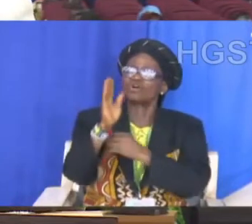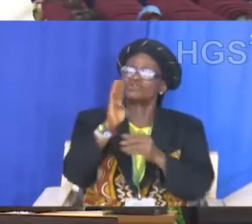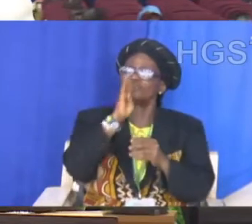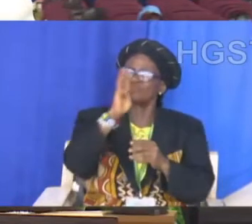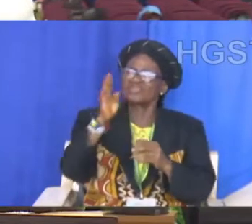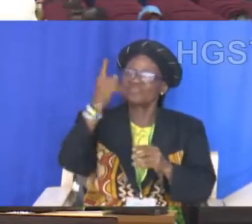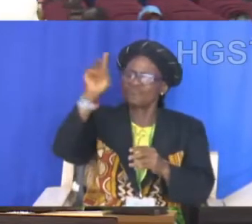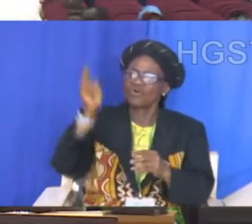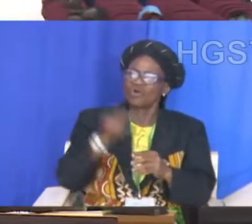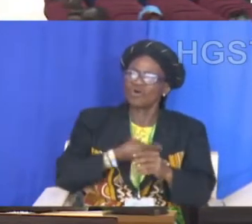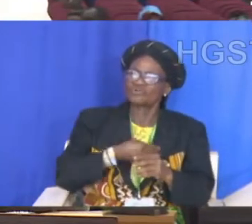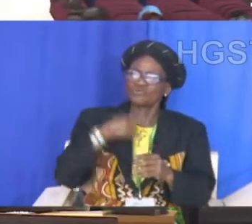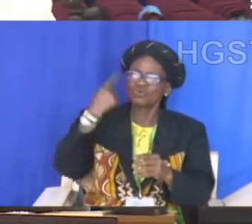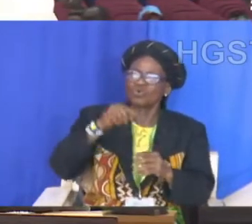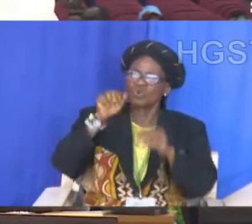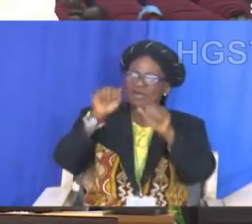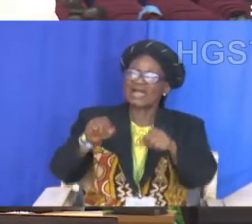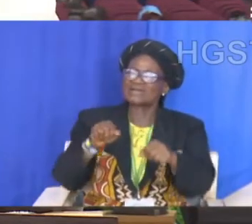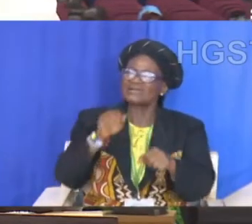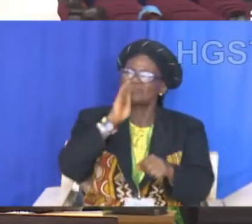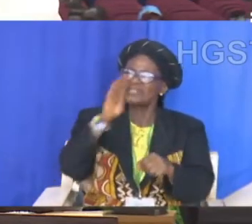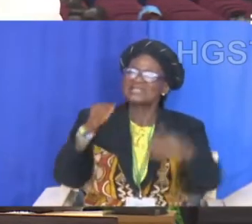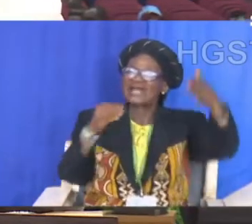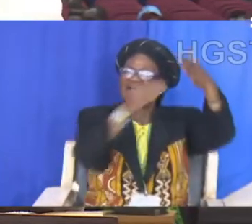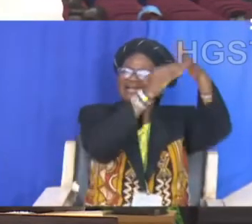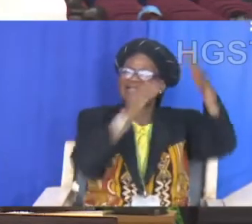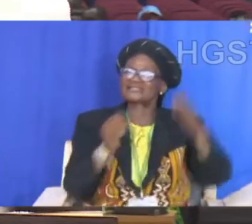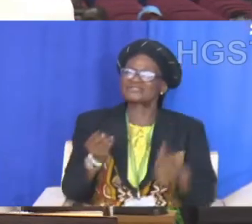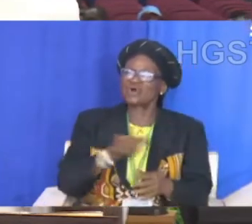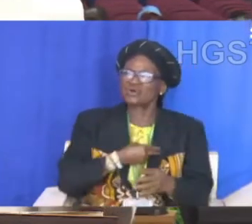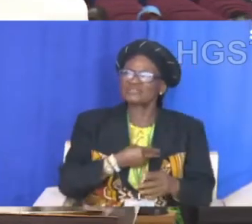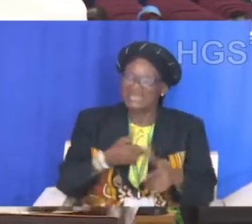who can be against us? Let them try."